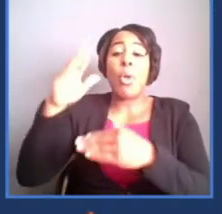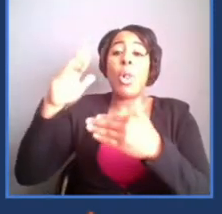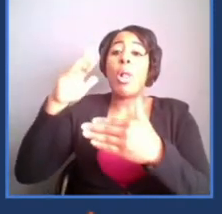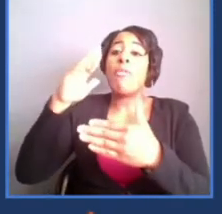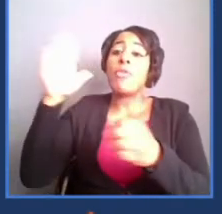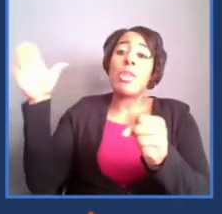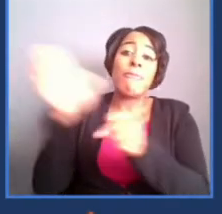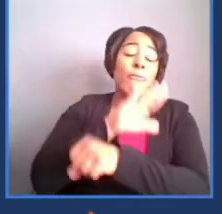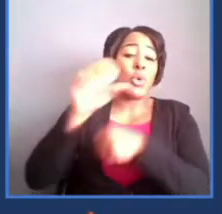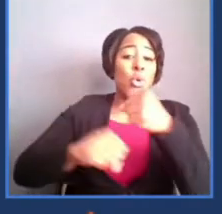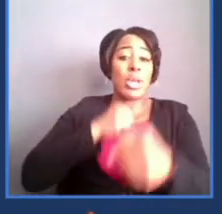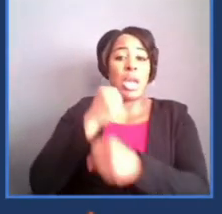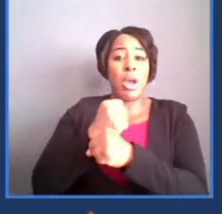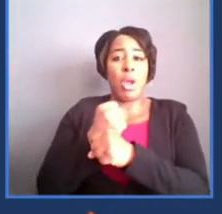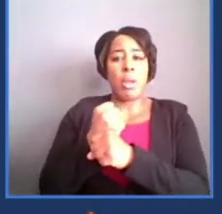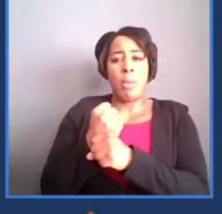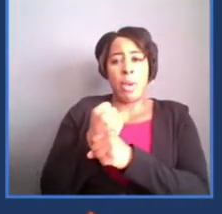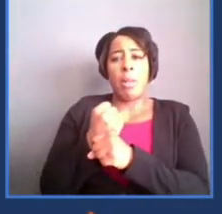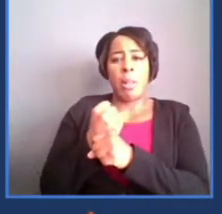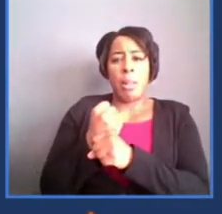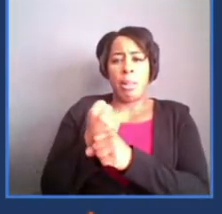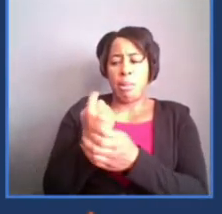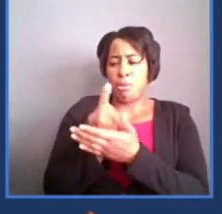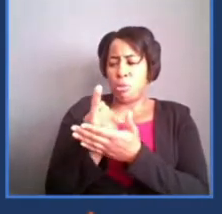guess what? There's an election coming.